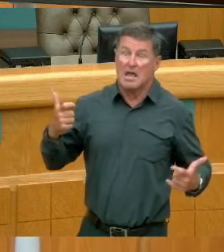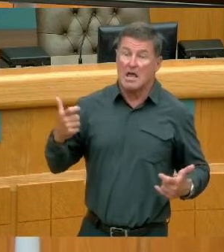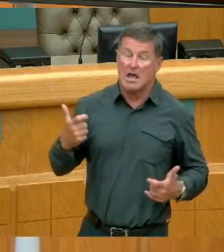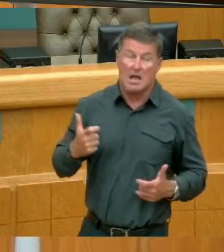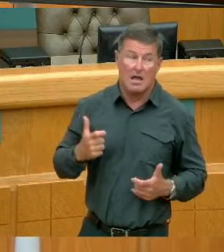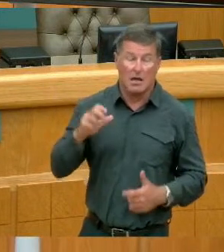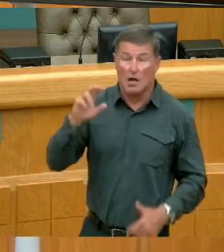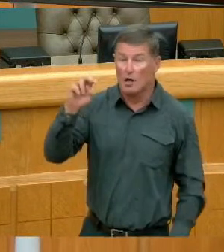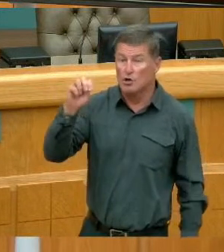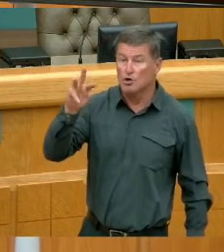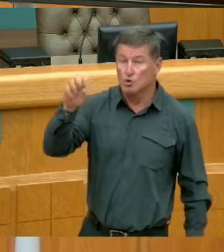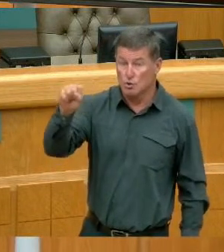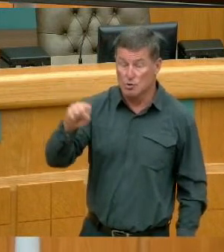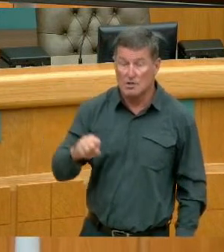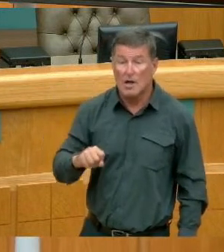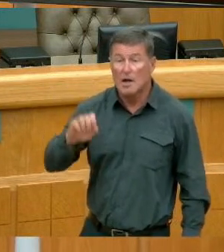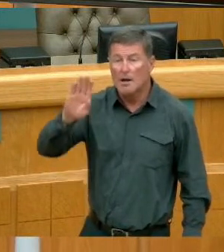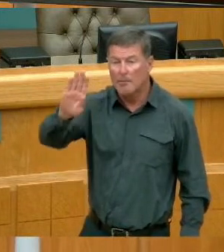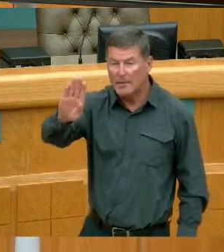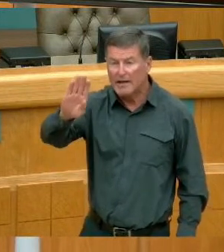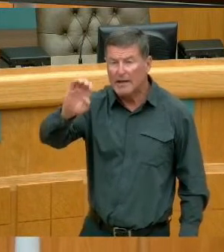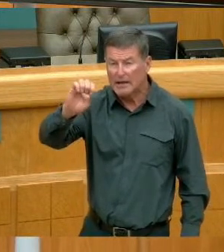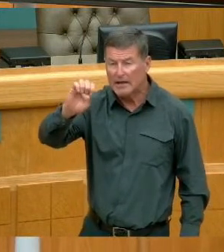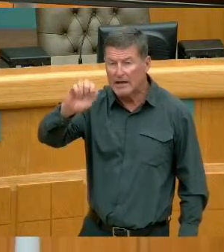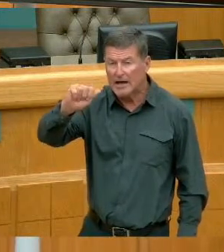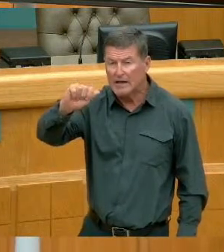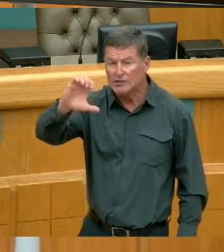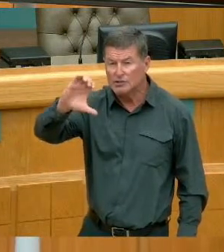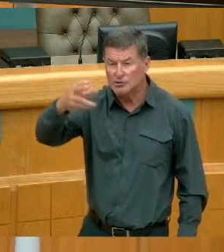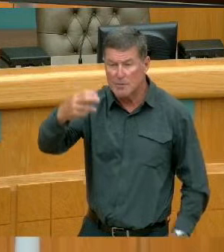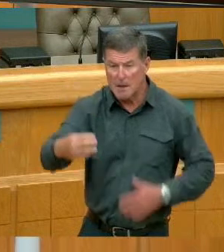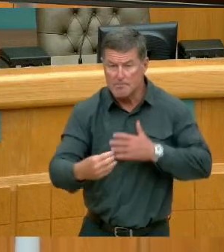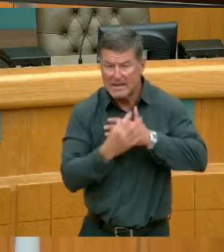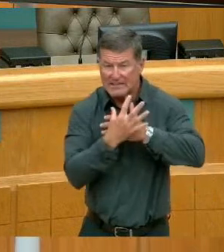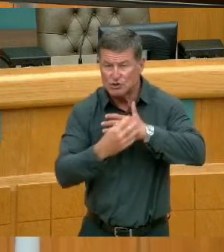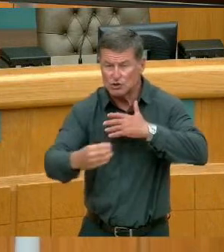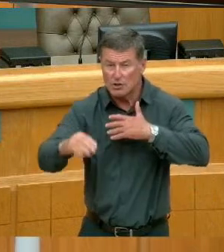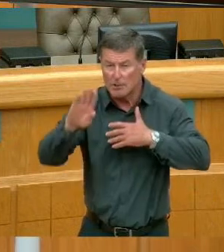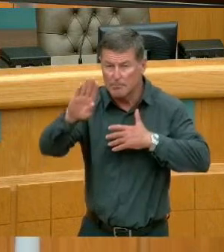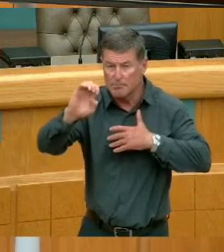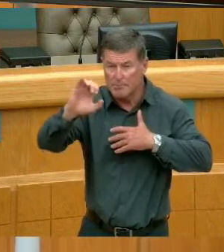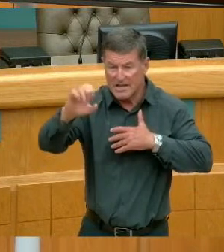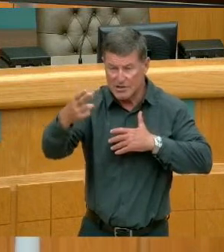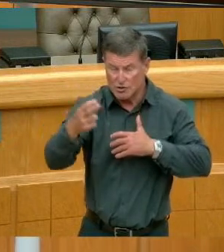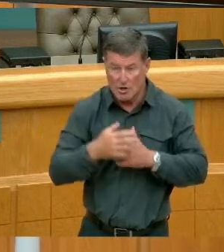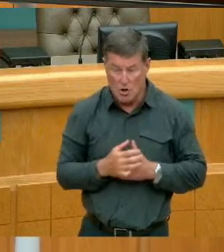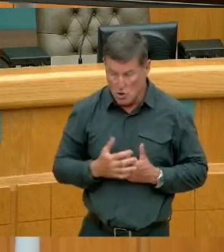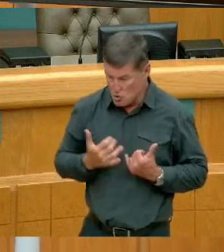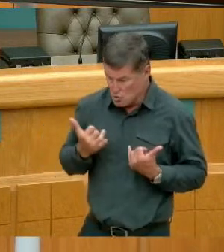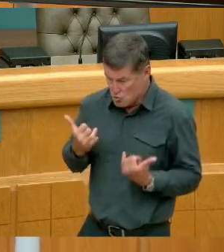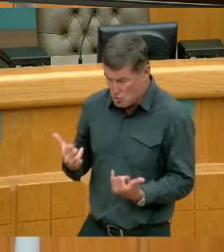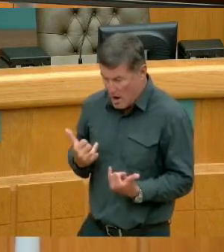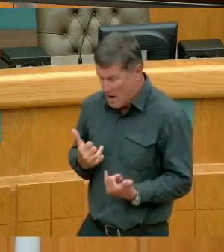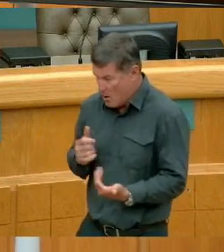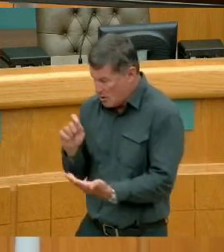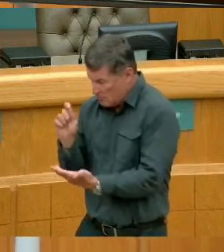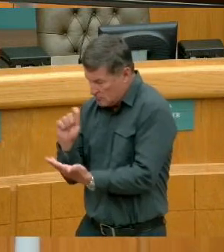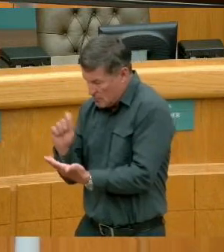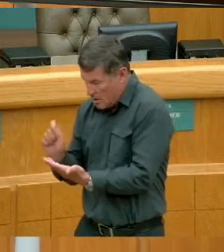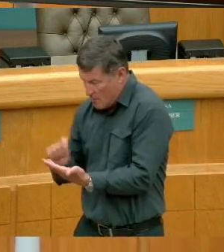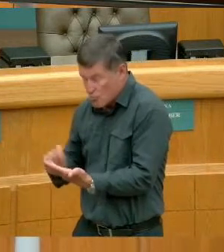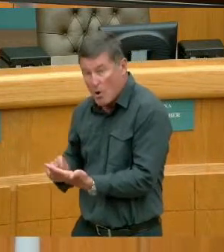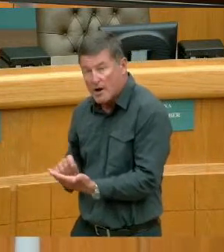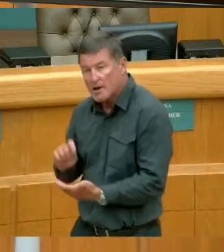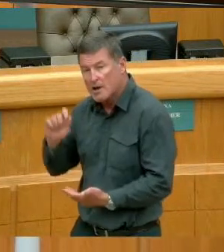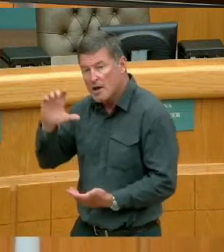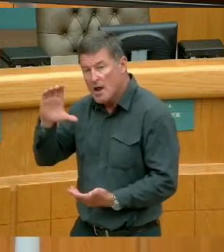our community. I'm drafting my order as we speak, actually finalizing it, regarding access